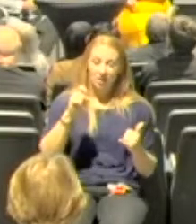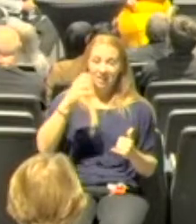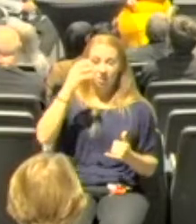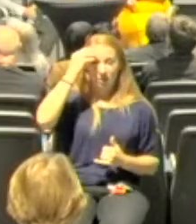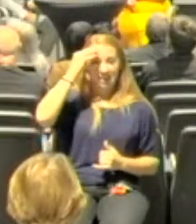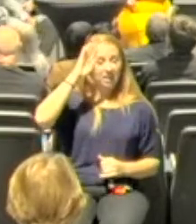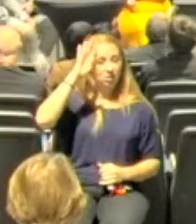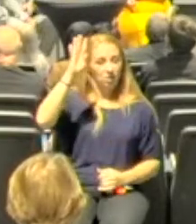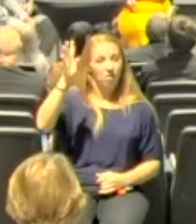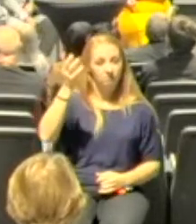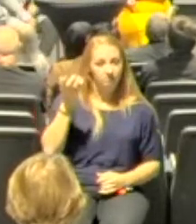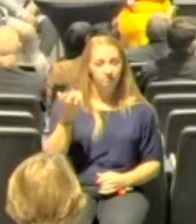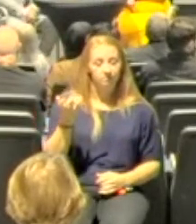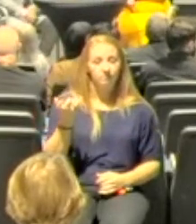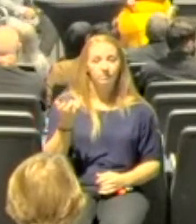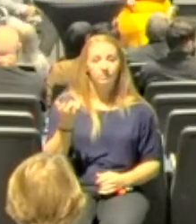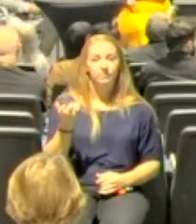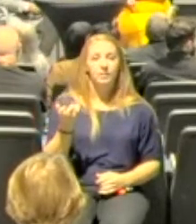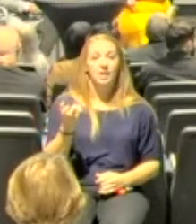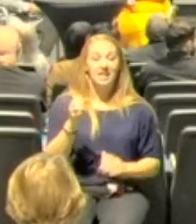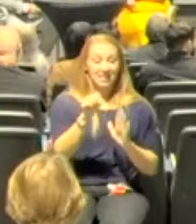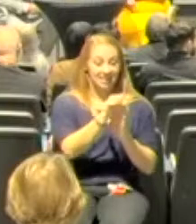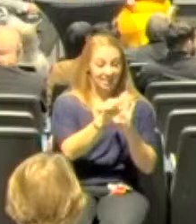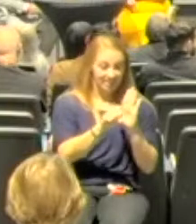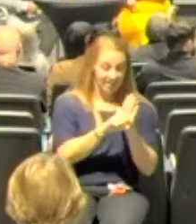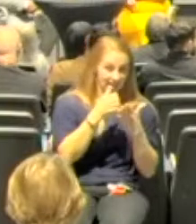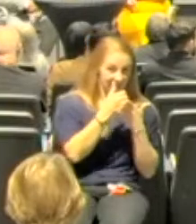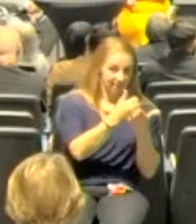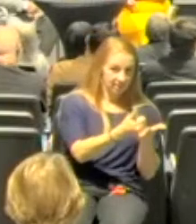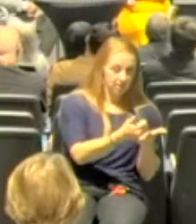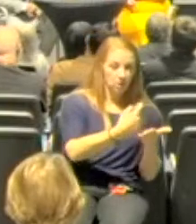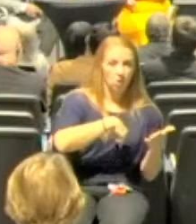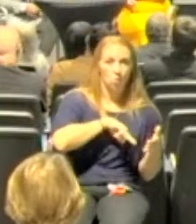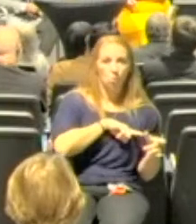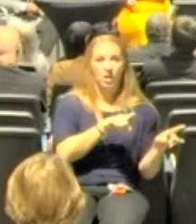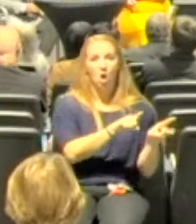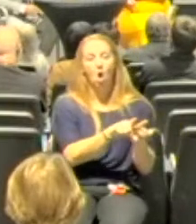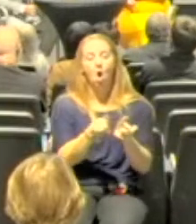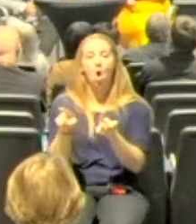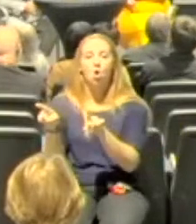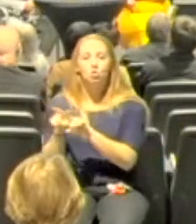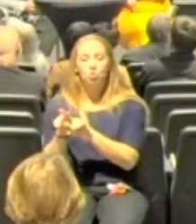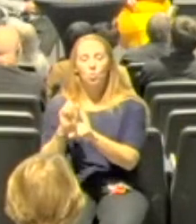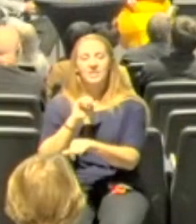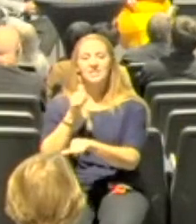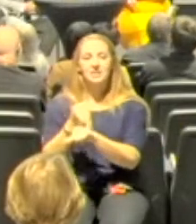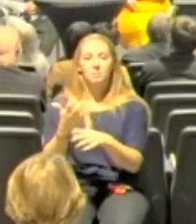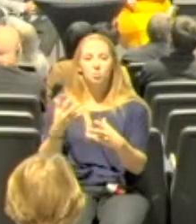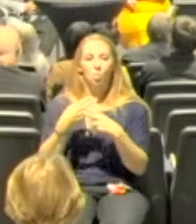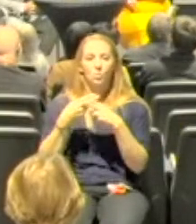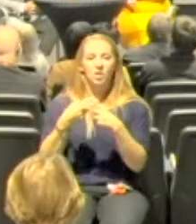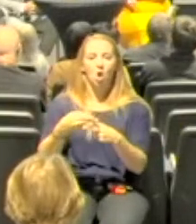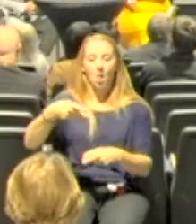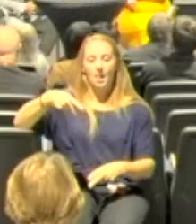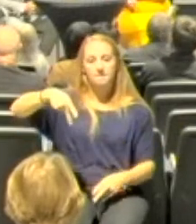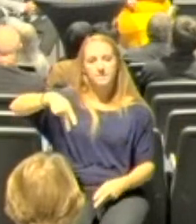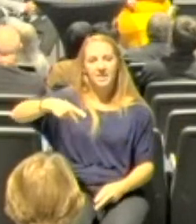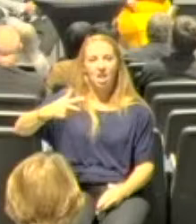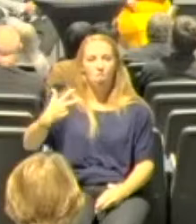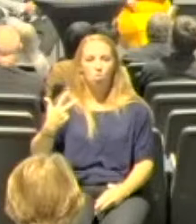the box. Along with the state's assistance, we've also establish what we call P3, which